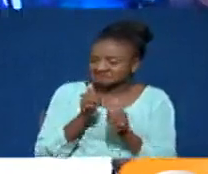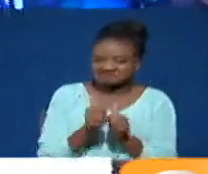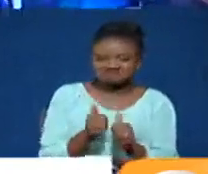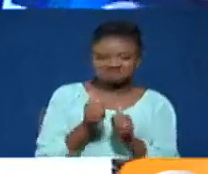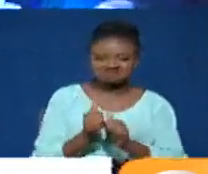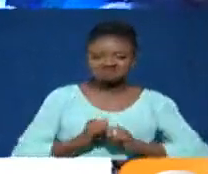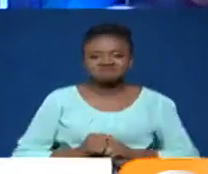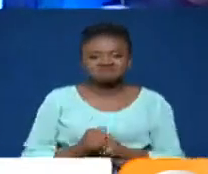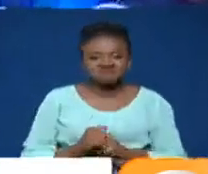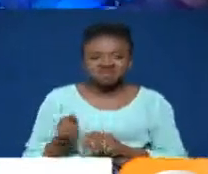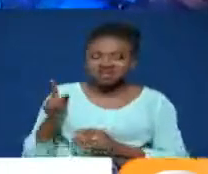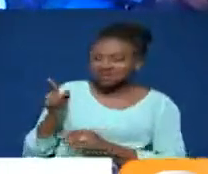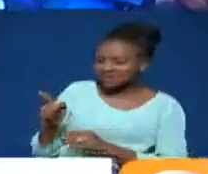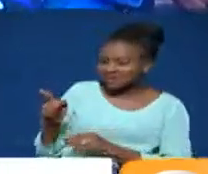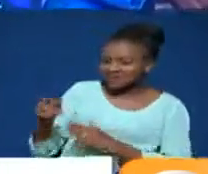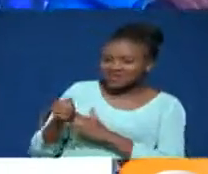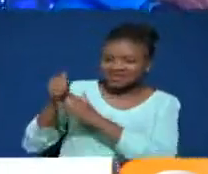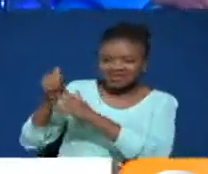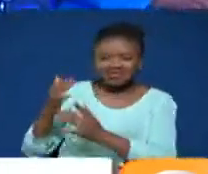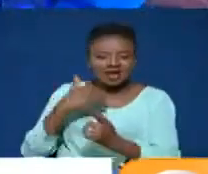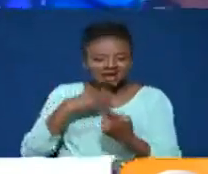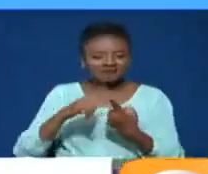uwezo, ambaye ana nia,